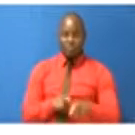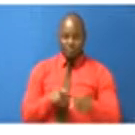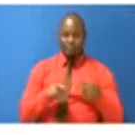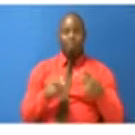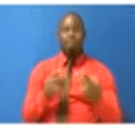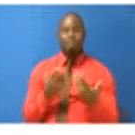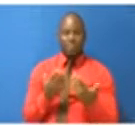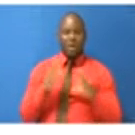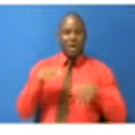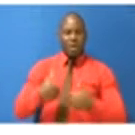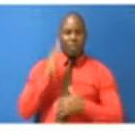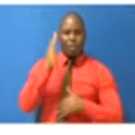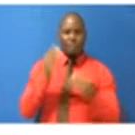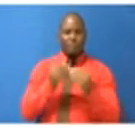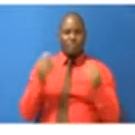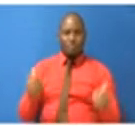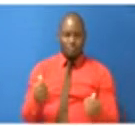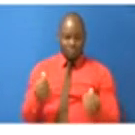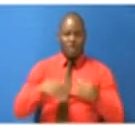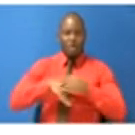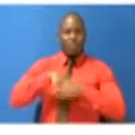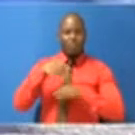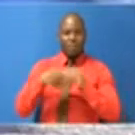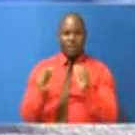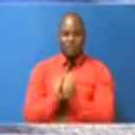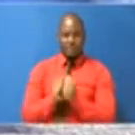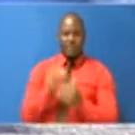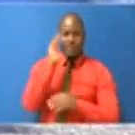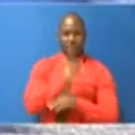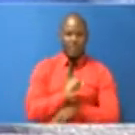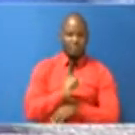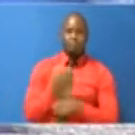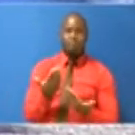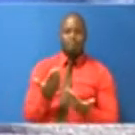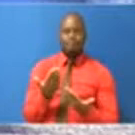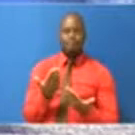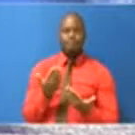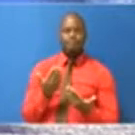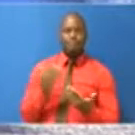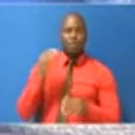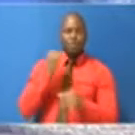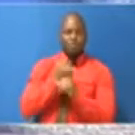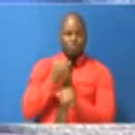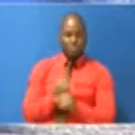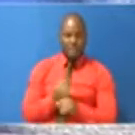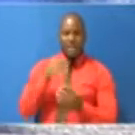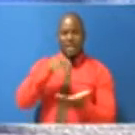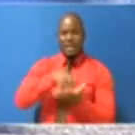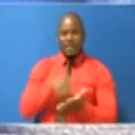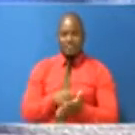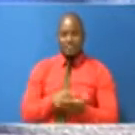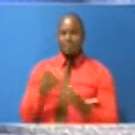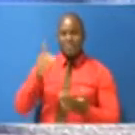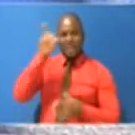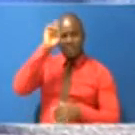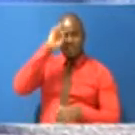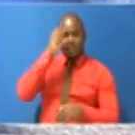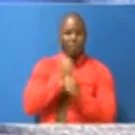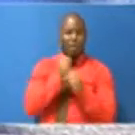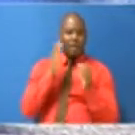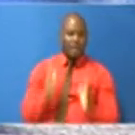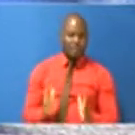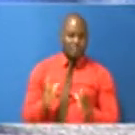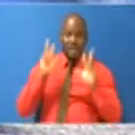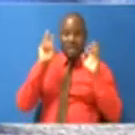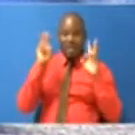to this how will you address the competence or lack thereof over overemployment cases of ghost workers and